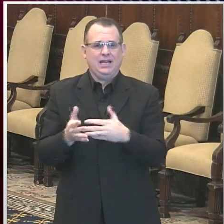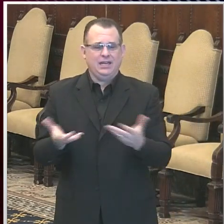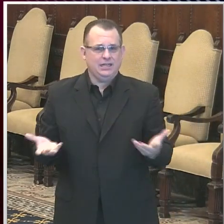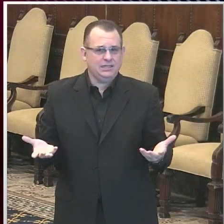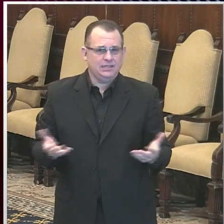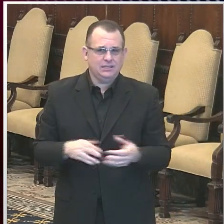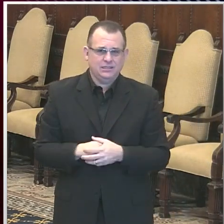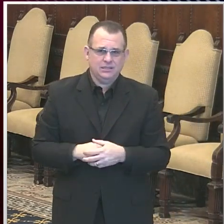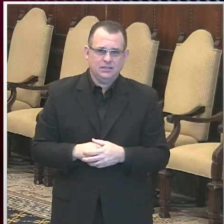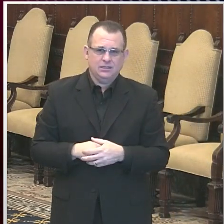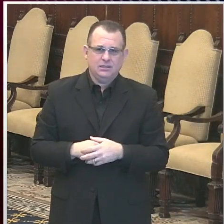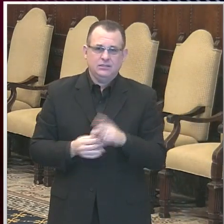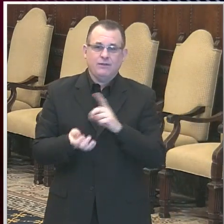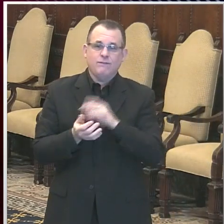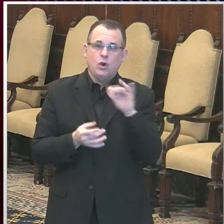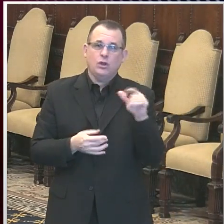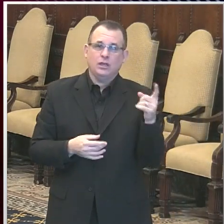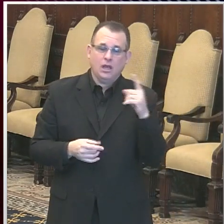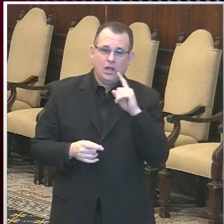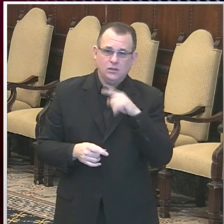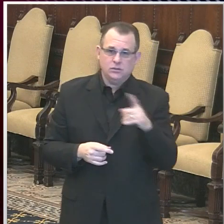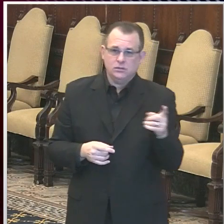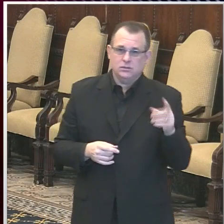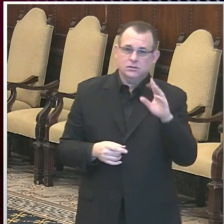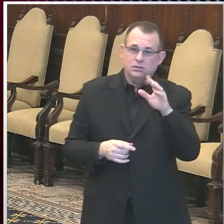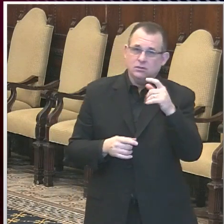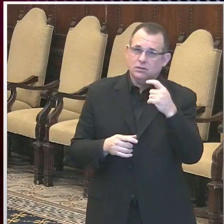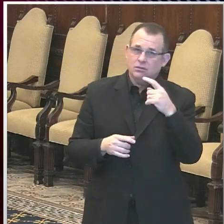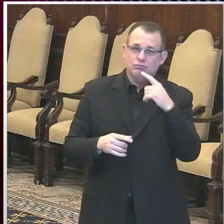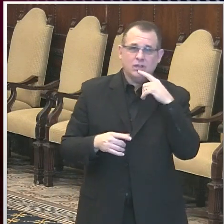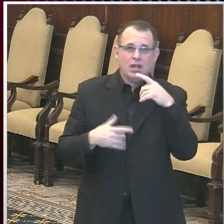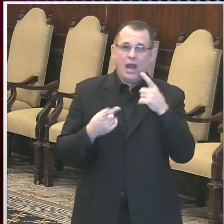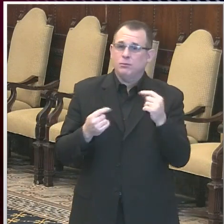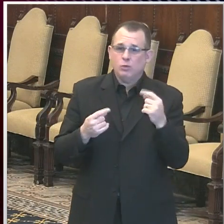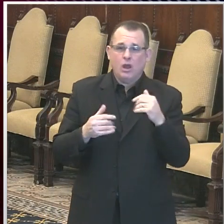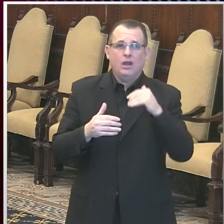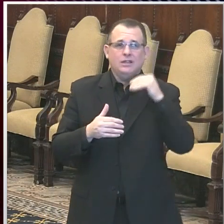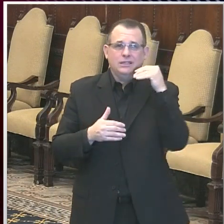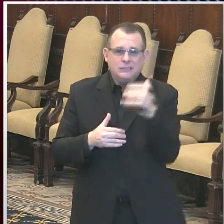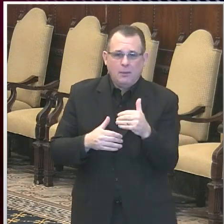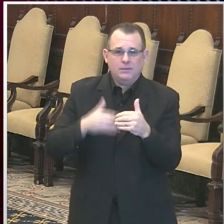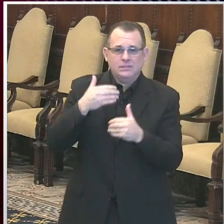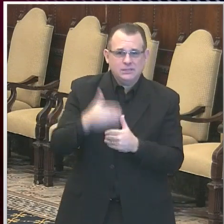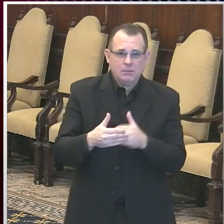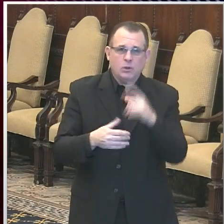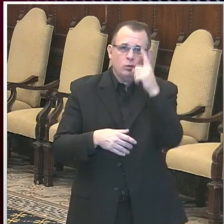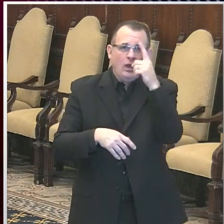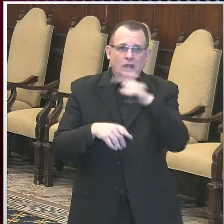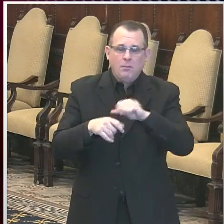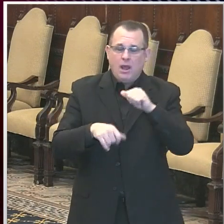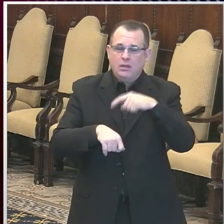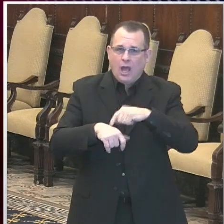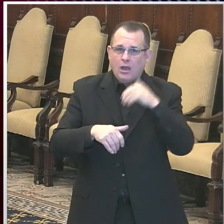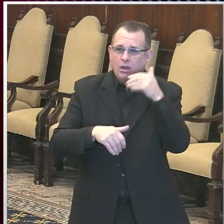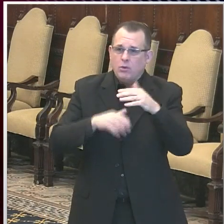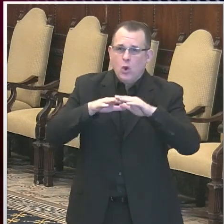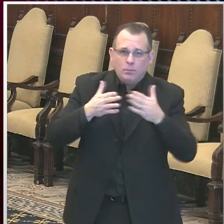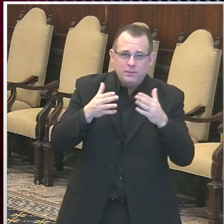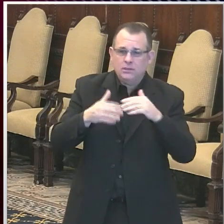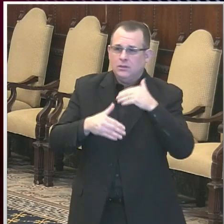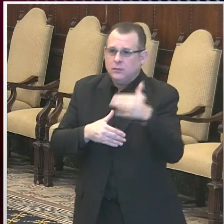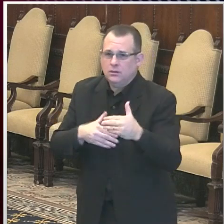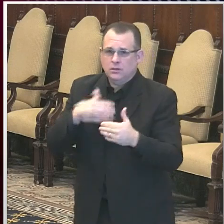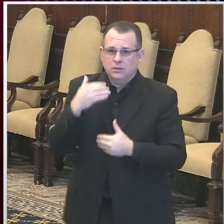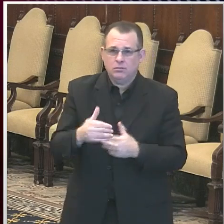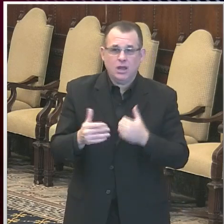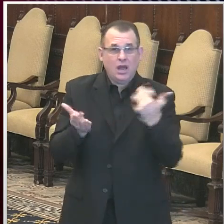The reopening would probably take place in stages, and we may be increasing our testing accessibility in stages. Let me give